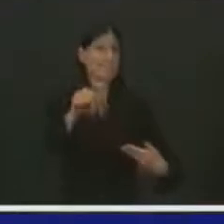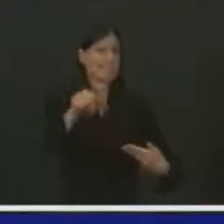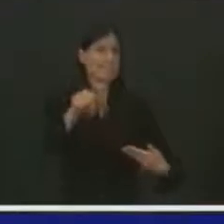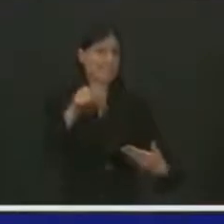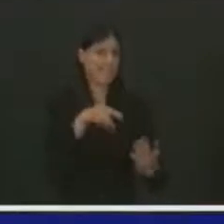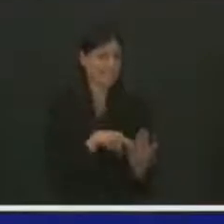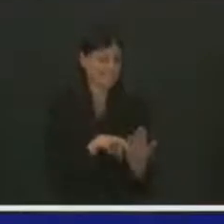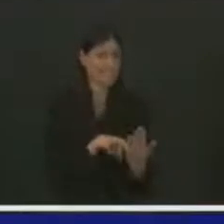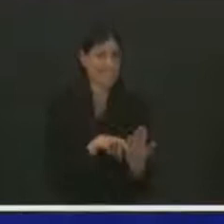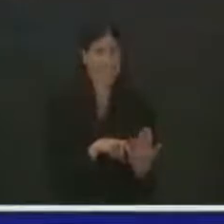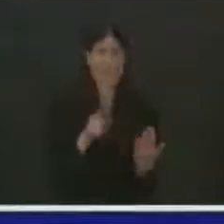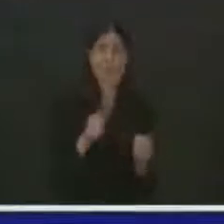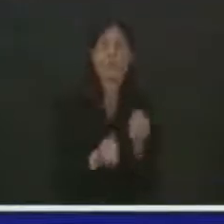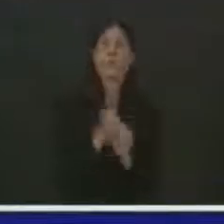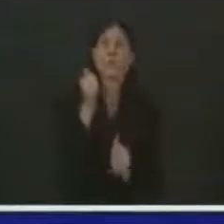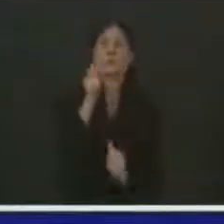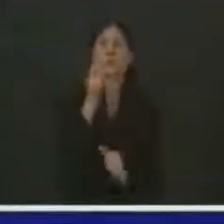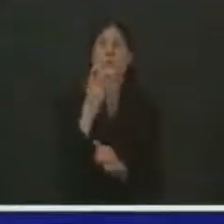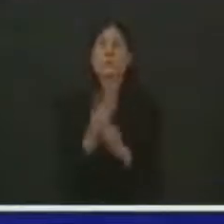that they are